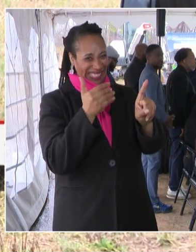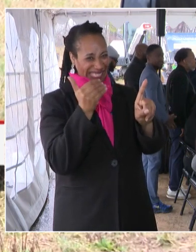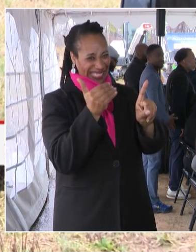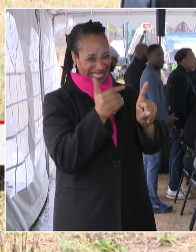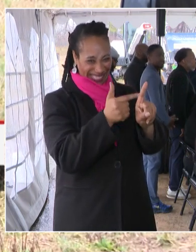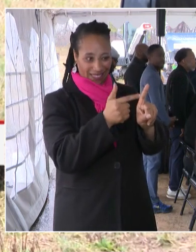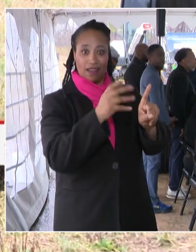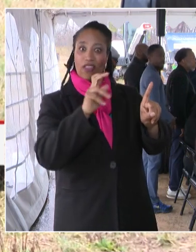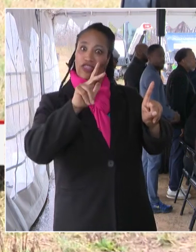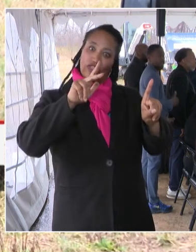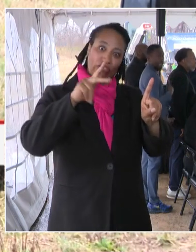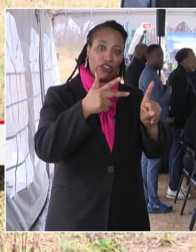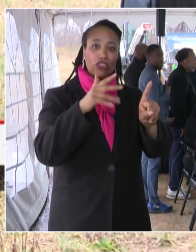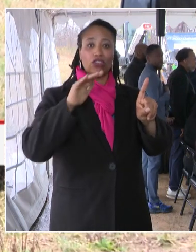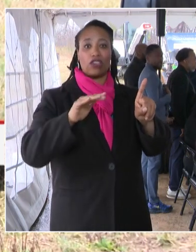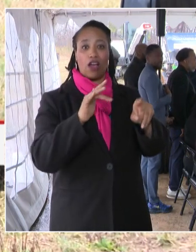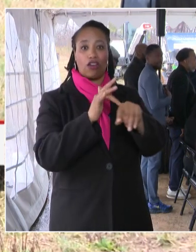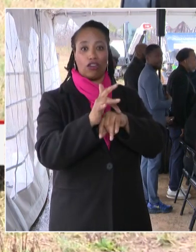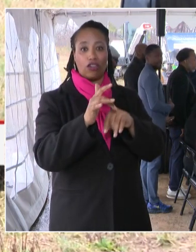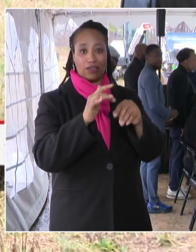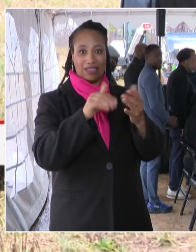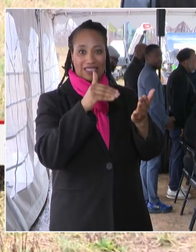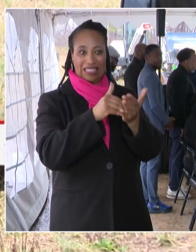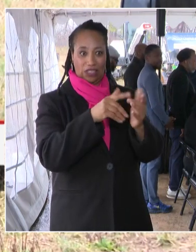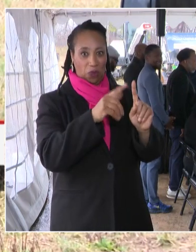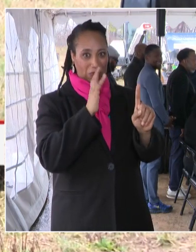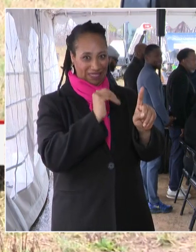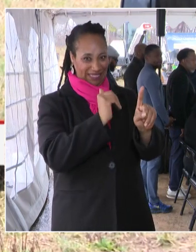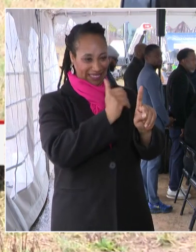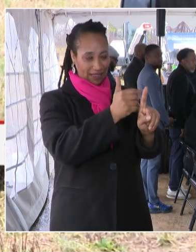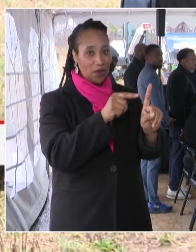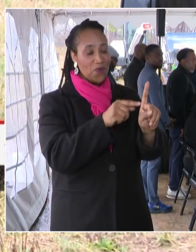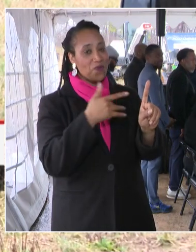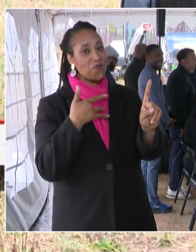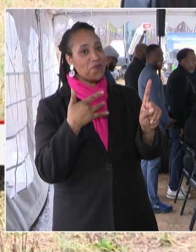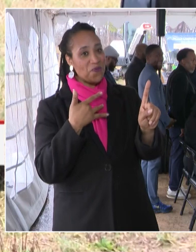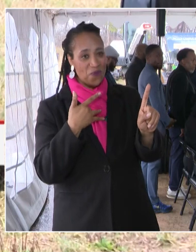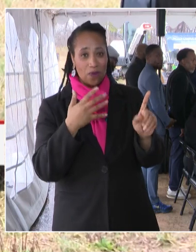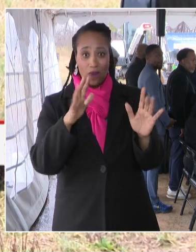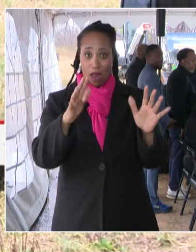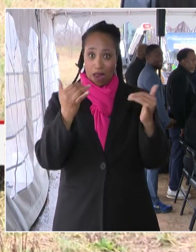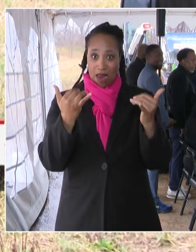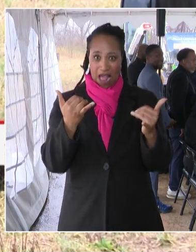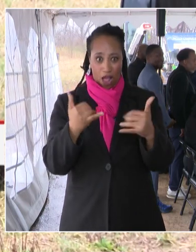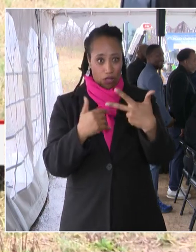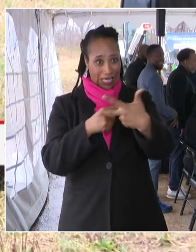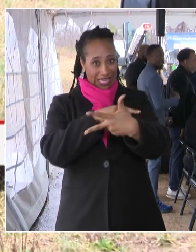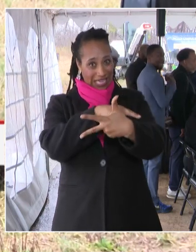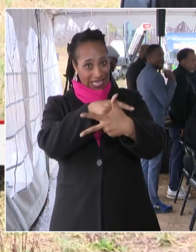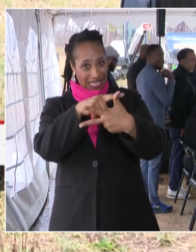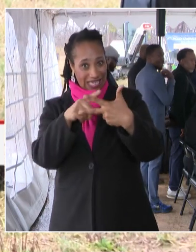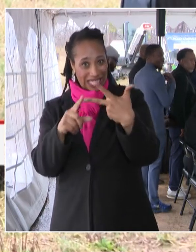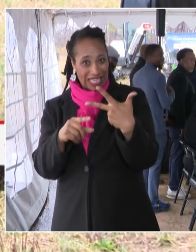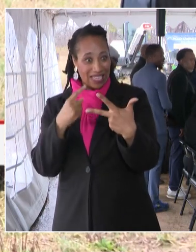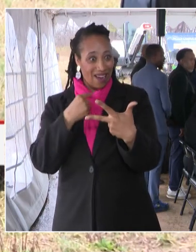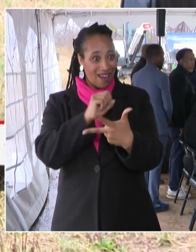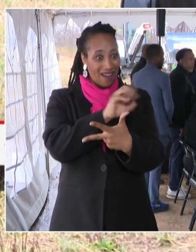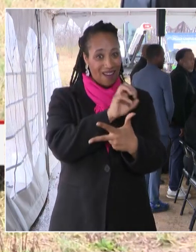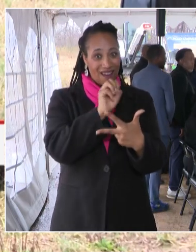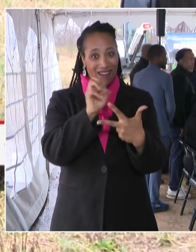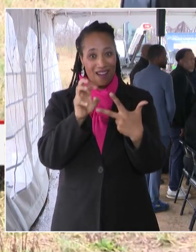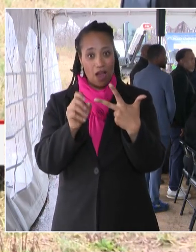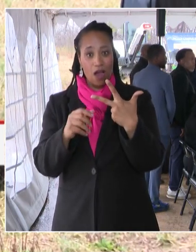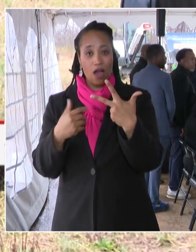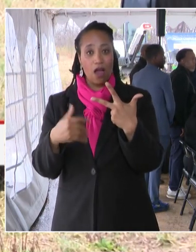And now, with the transformation of this space, we are keeping an important promise to Ward